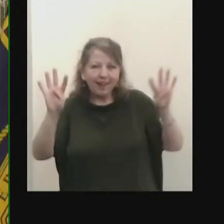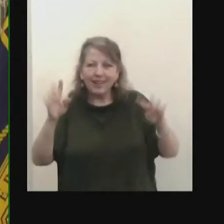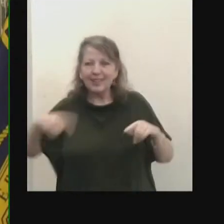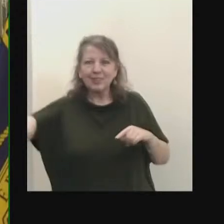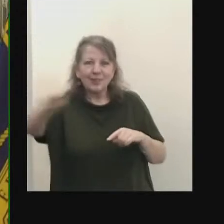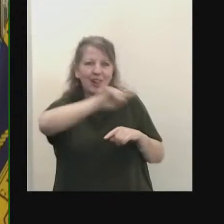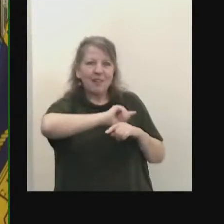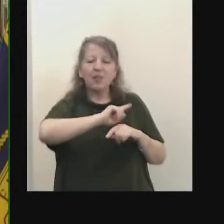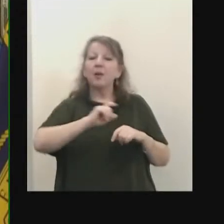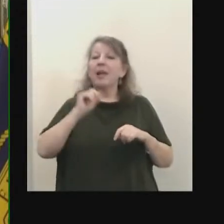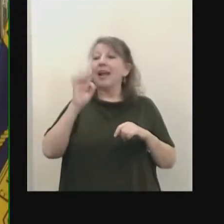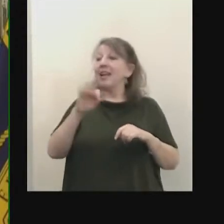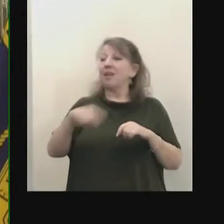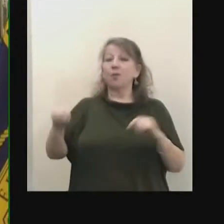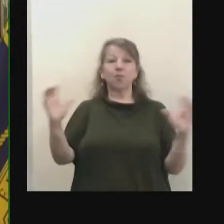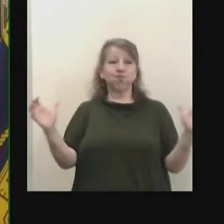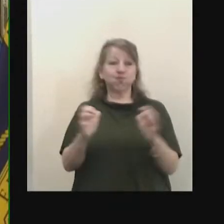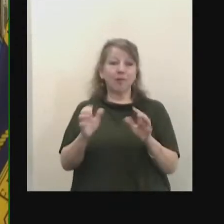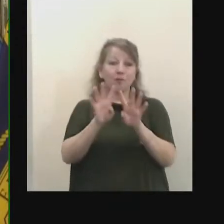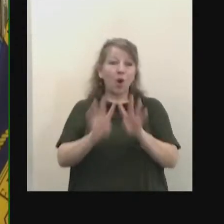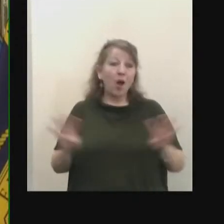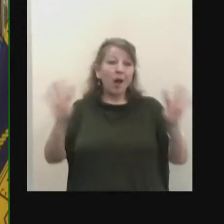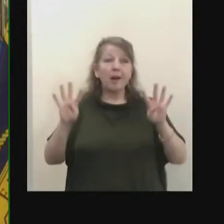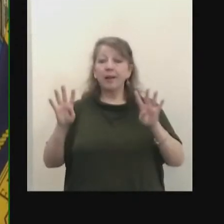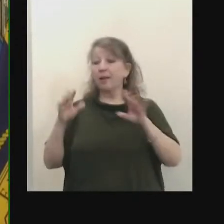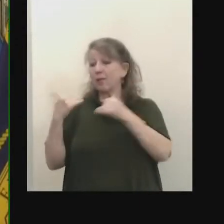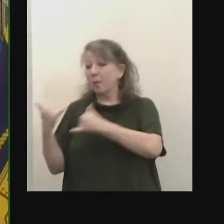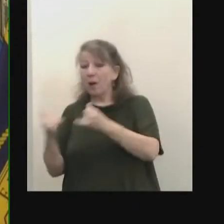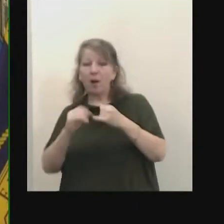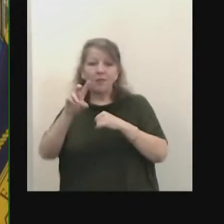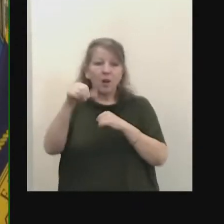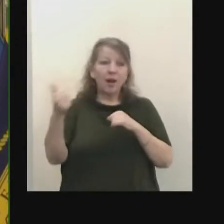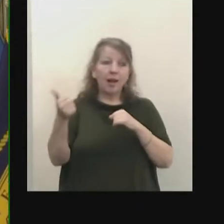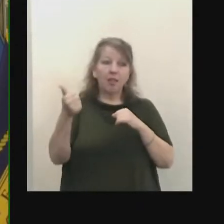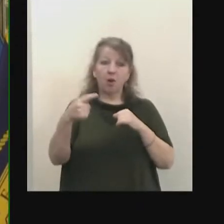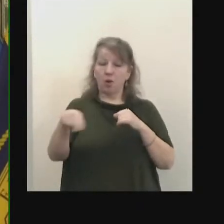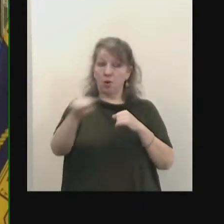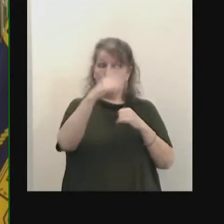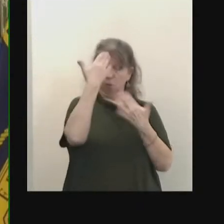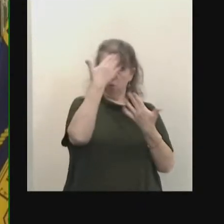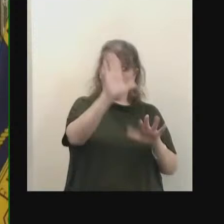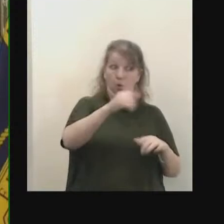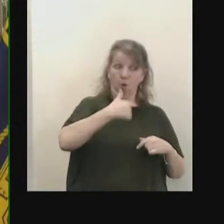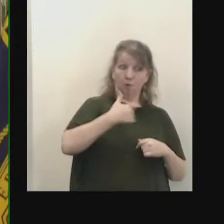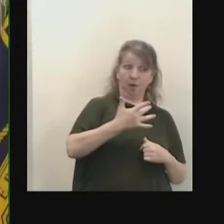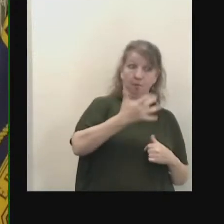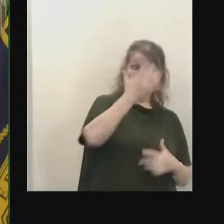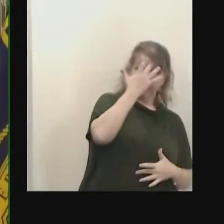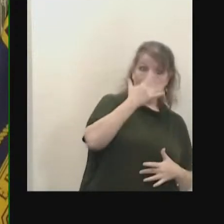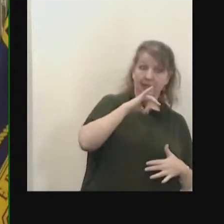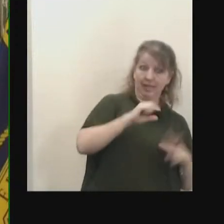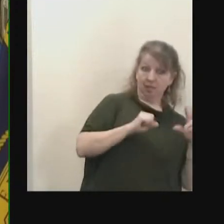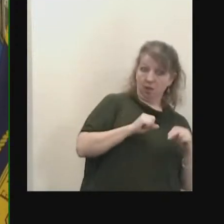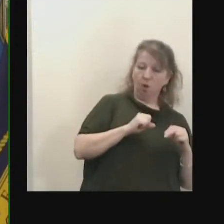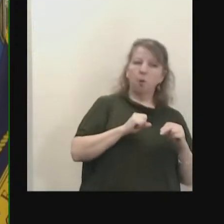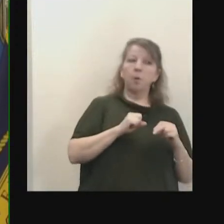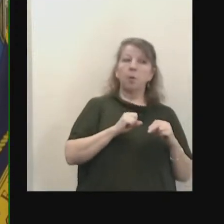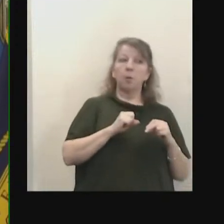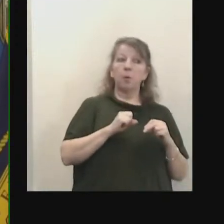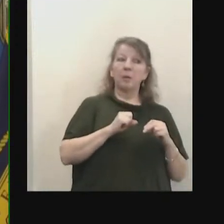if you are gathering with other people and you don't know your status, it's best that you know your status, and you may want to consider wearing a mask in